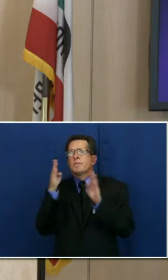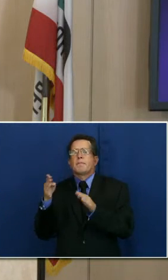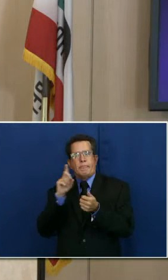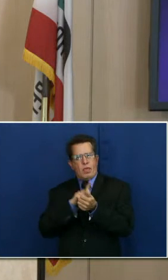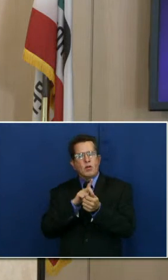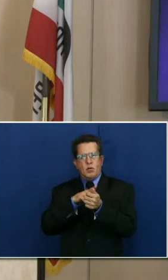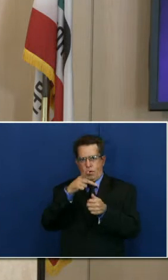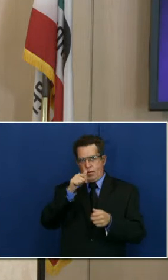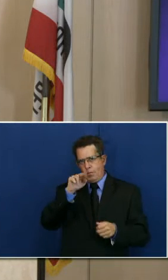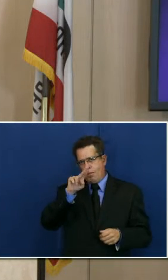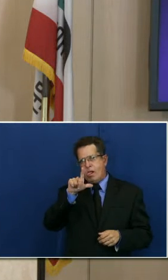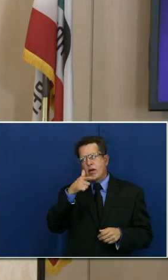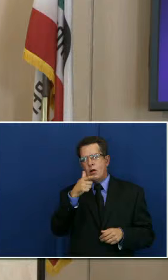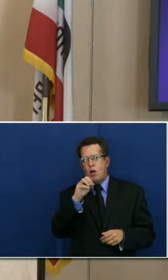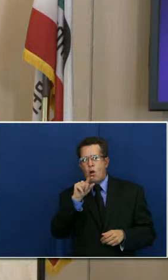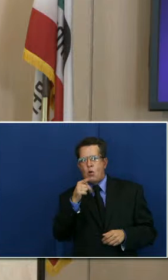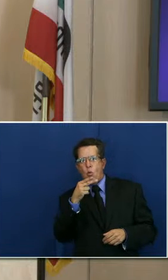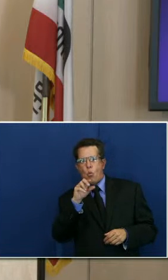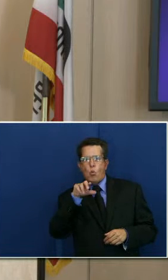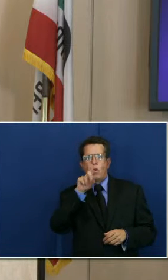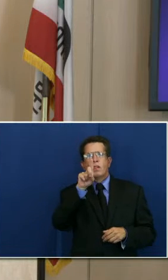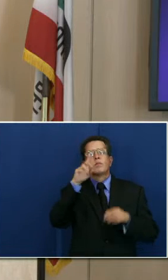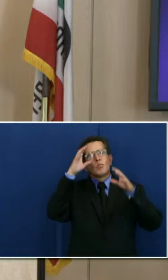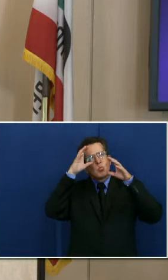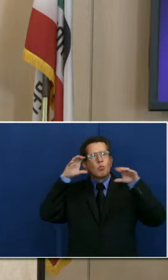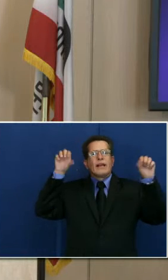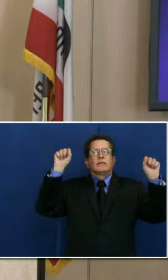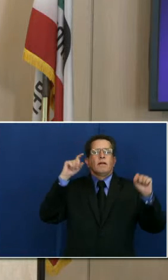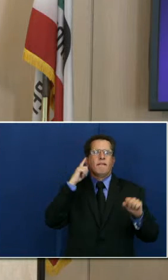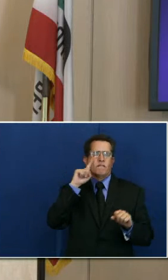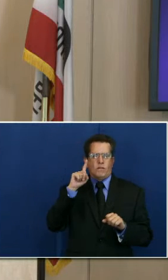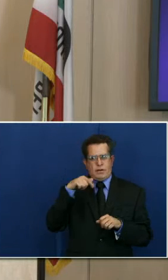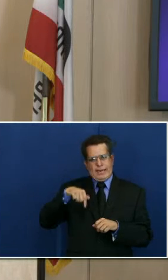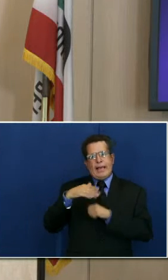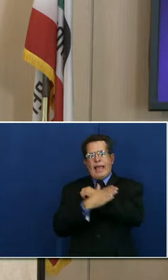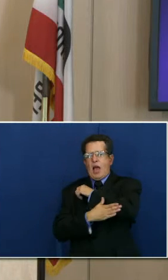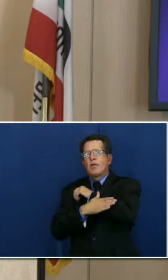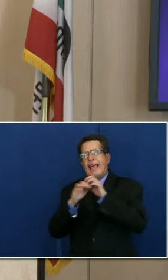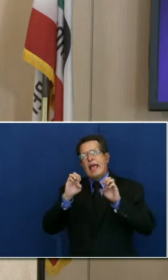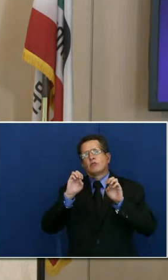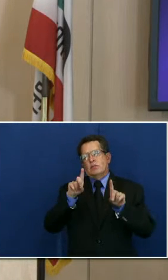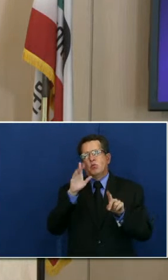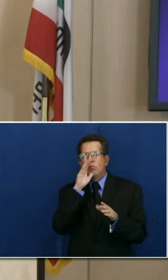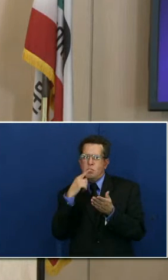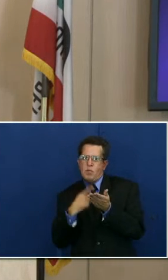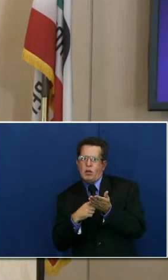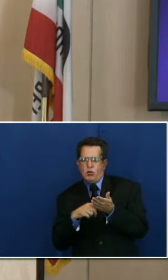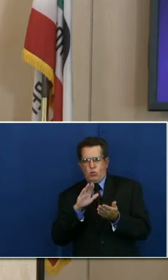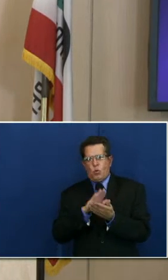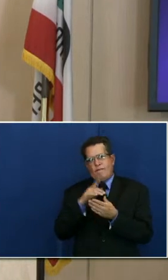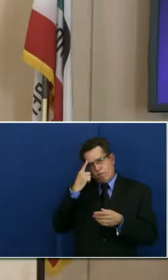Paul Gothold, the superintendent of the County Office of Education, to talk about our work that we're doing with the schools.